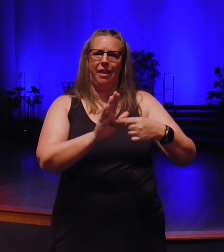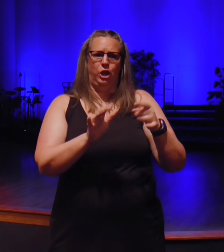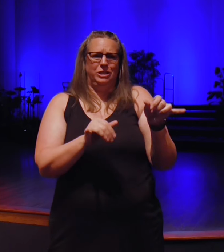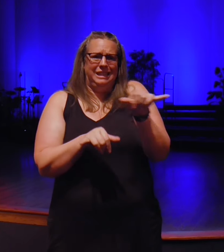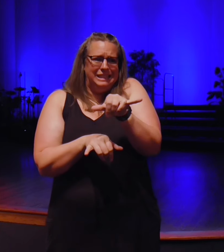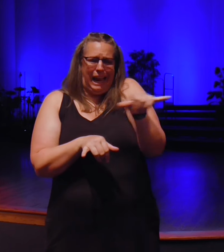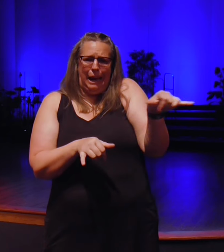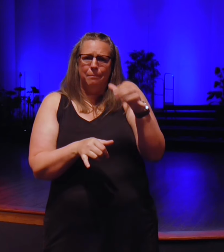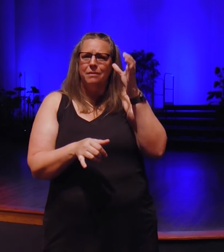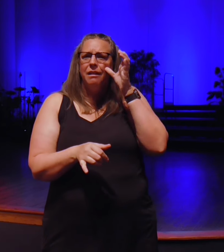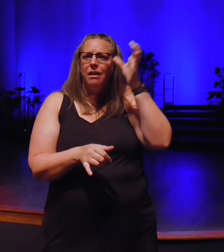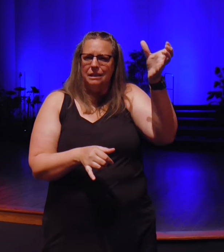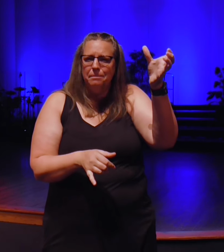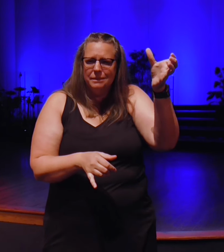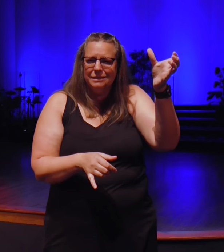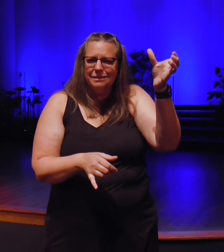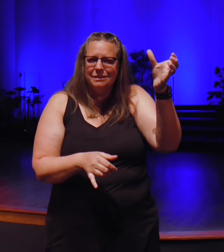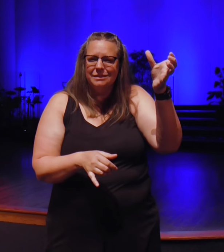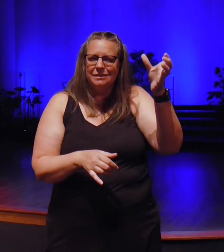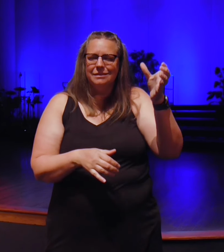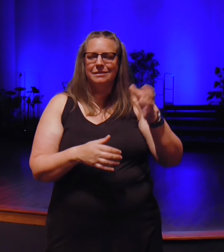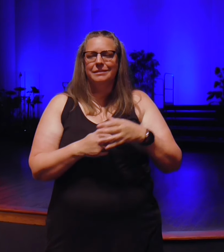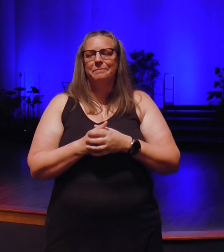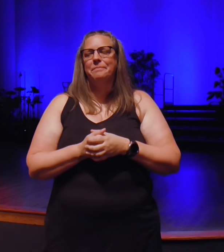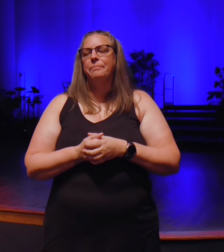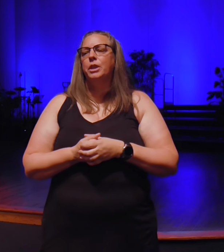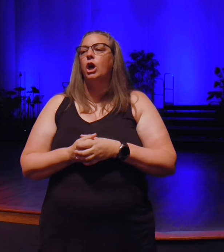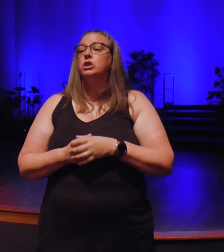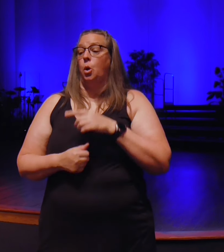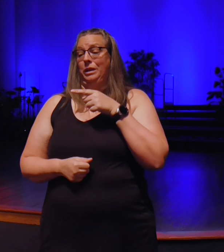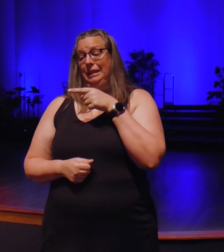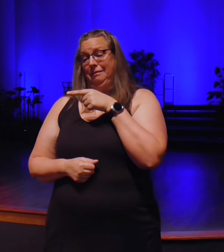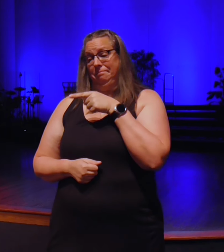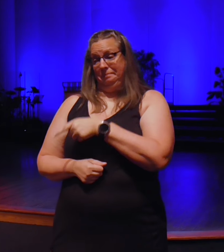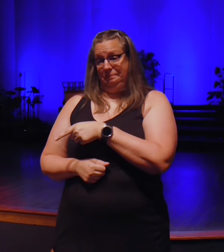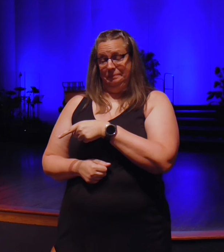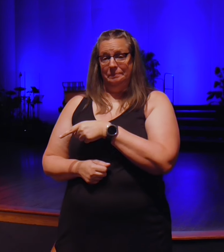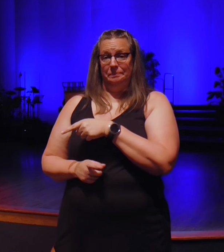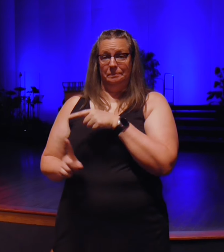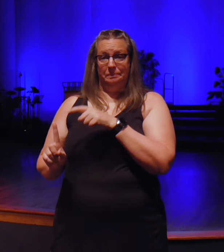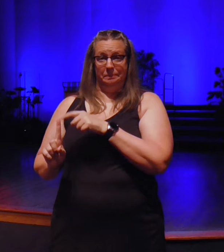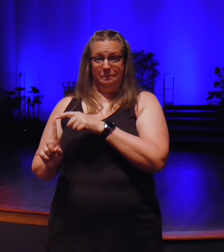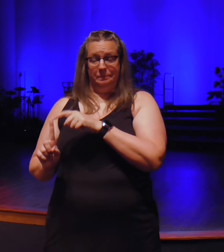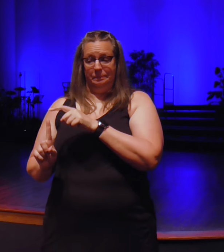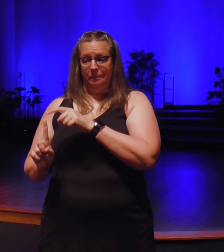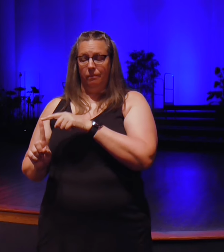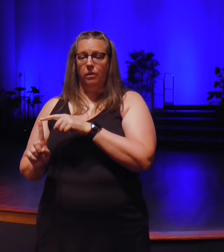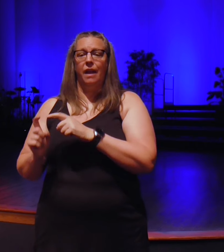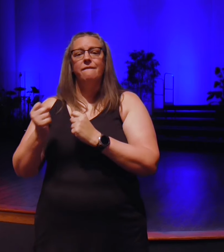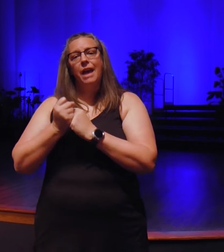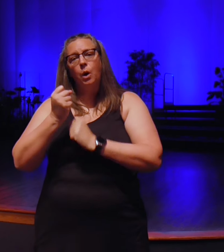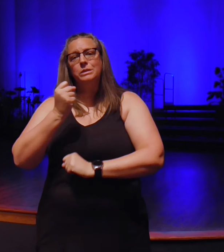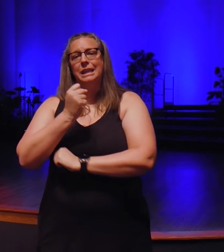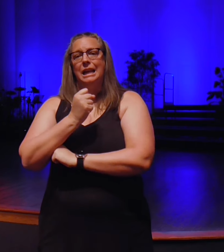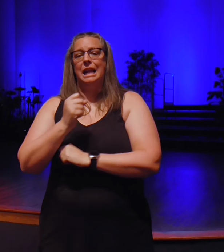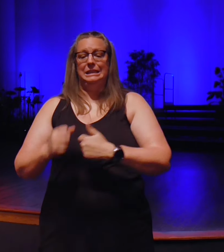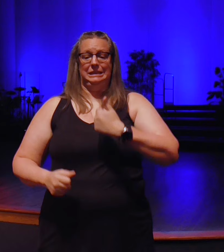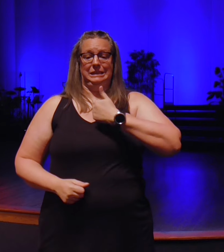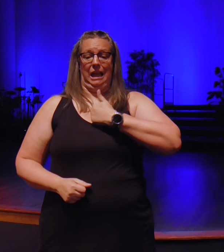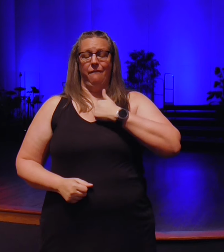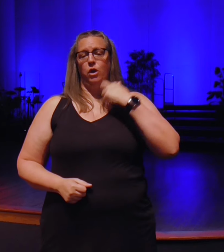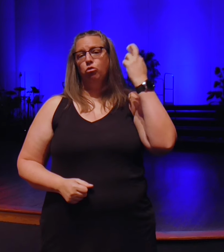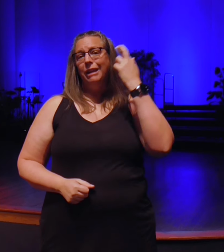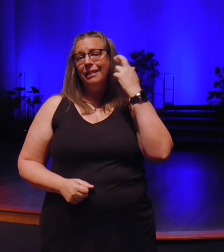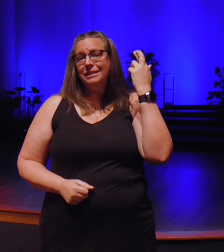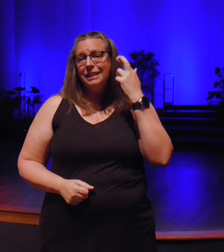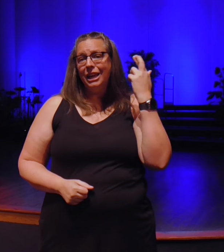all. He founded the Self-Realization Fellowship, and he said of the